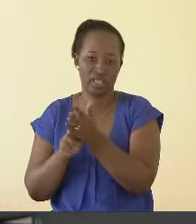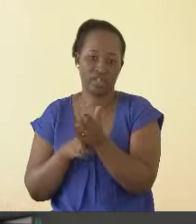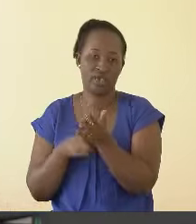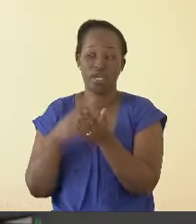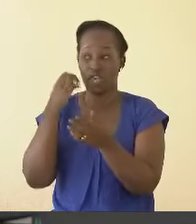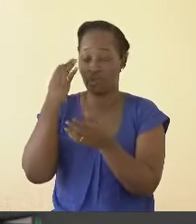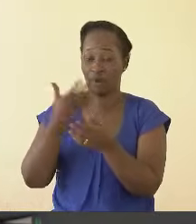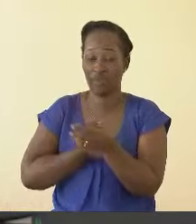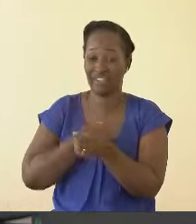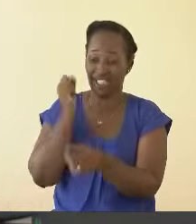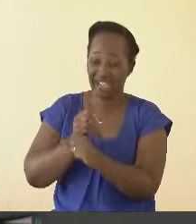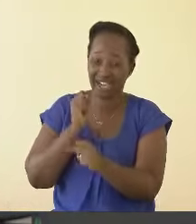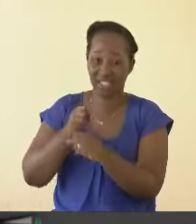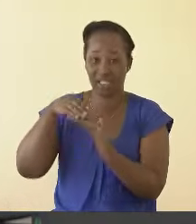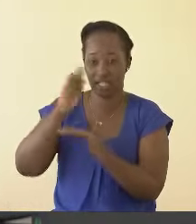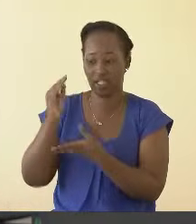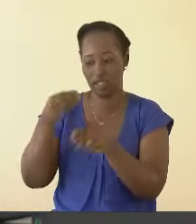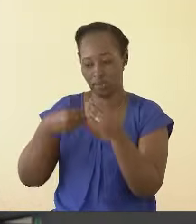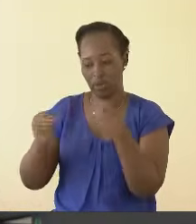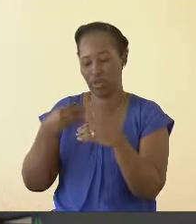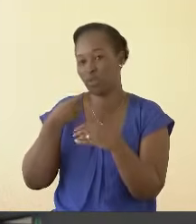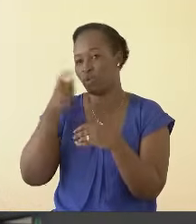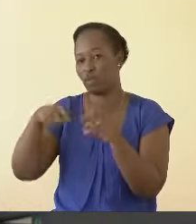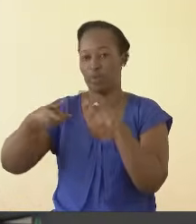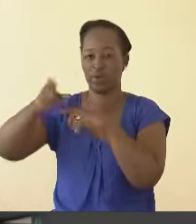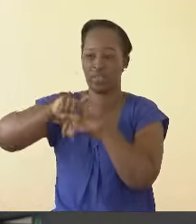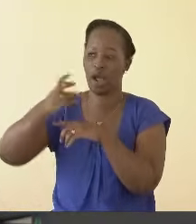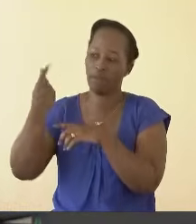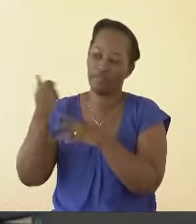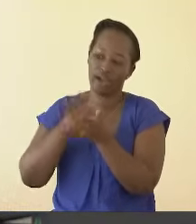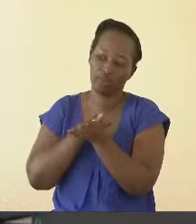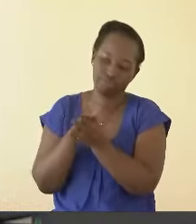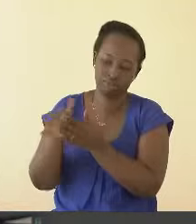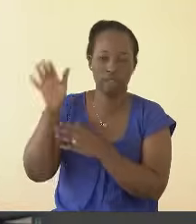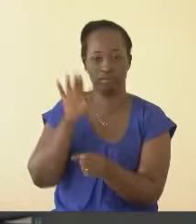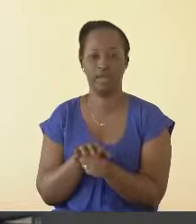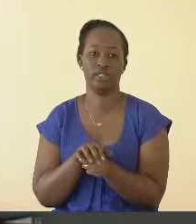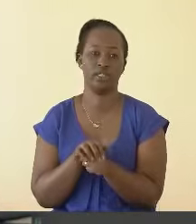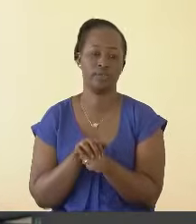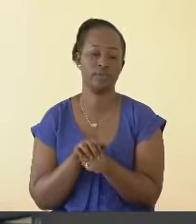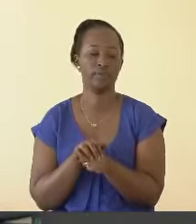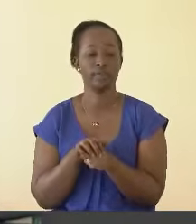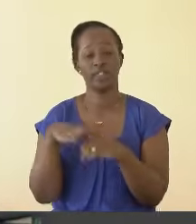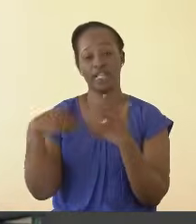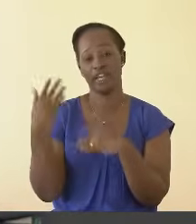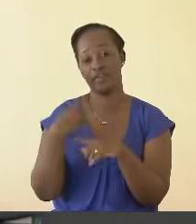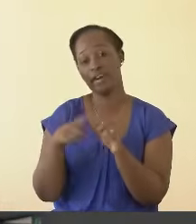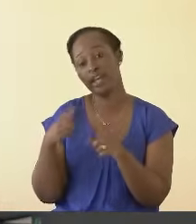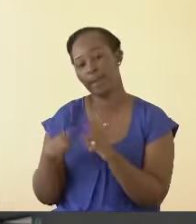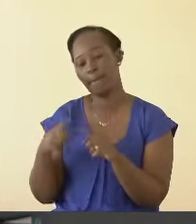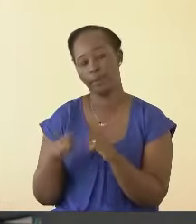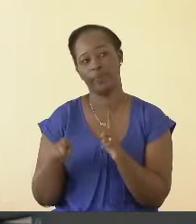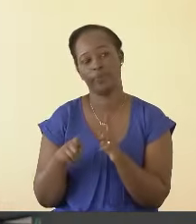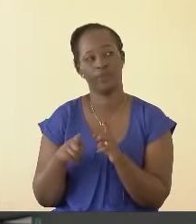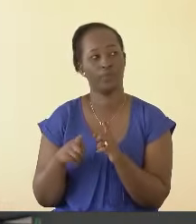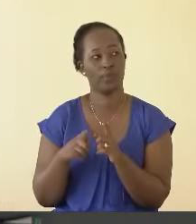temporary workers, those are variable costs. They change with output level. So here, the variable costs,